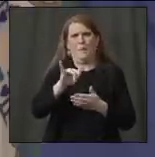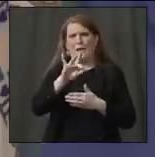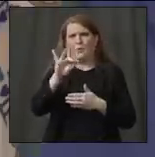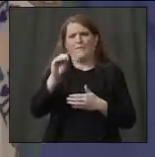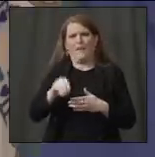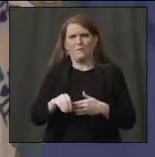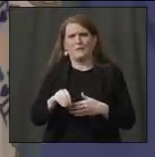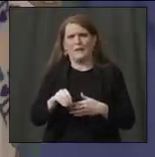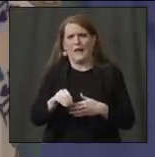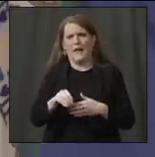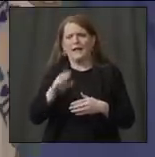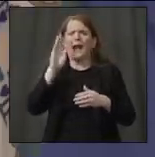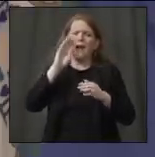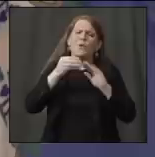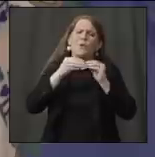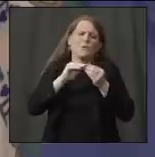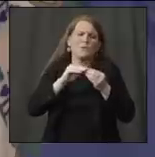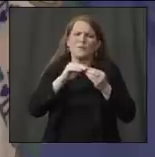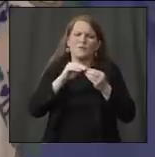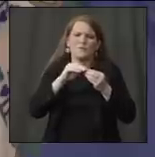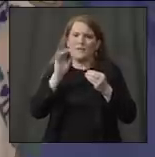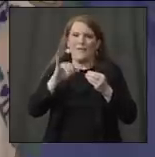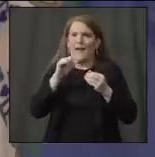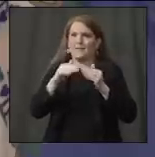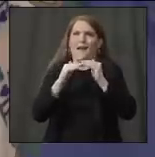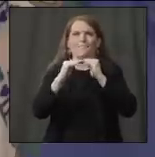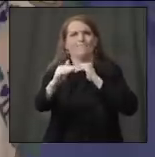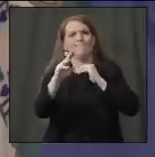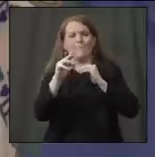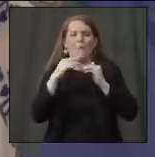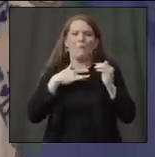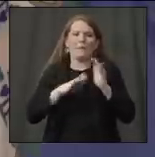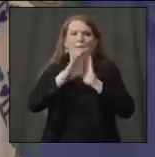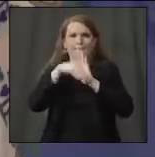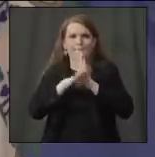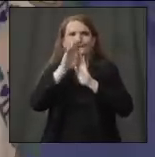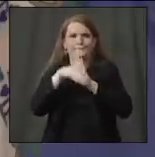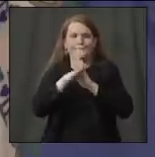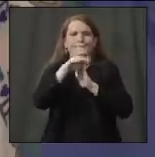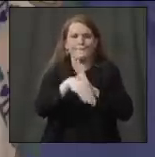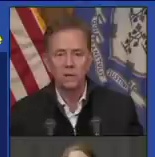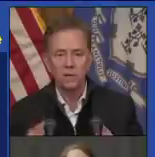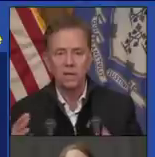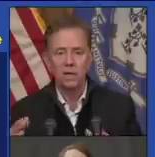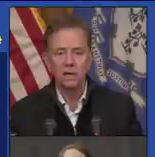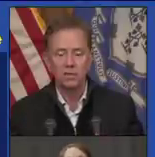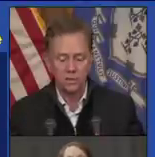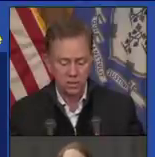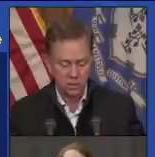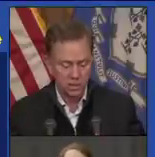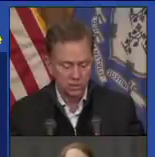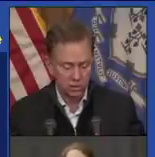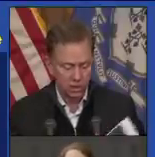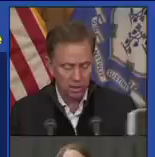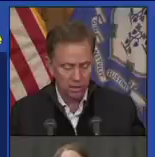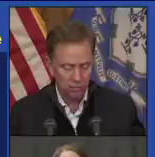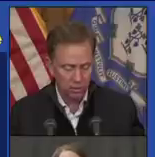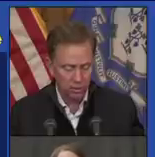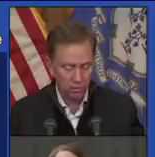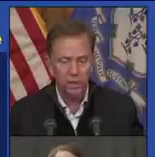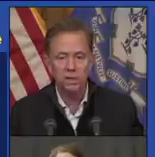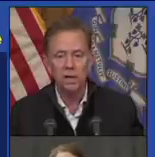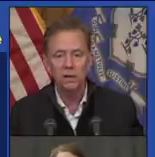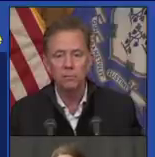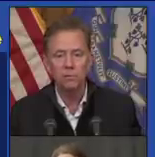Josh reminds me, but hopefully there's a trend going on there. That next chart is really key because this just gives you an idea of